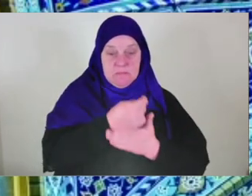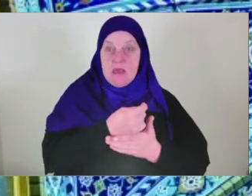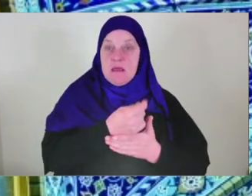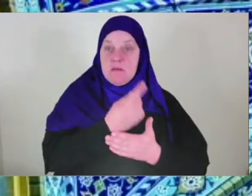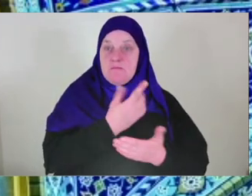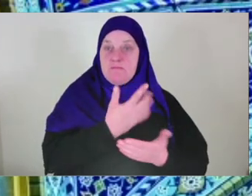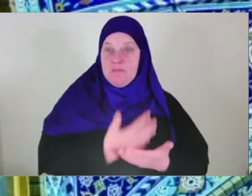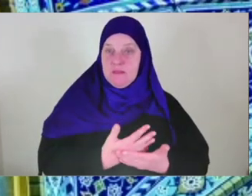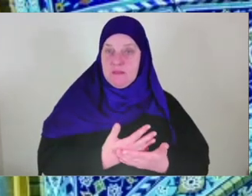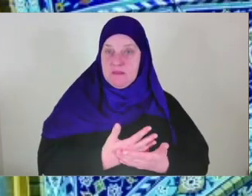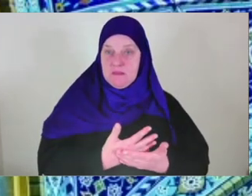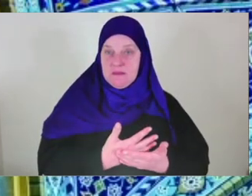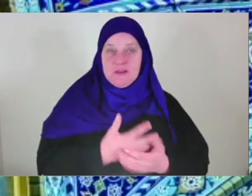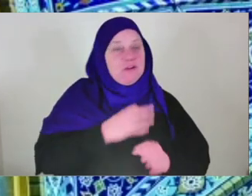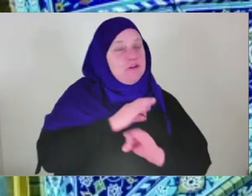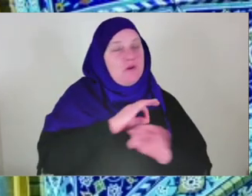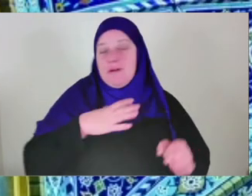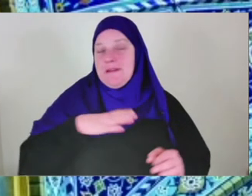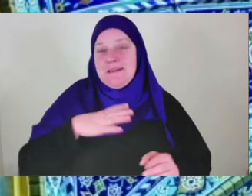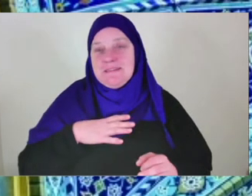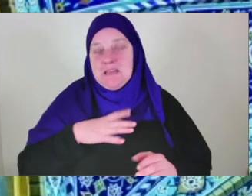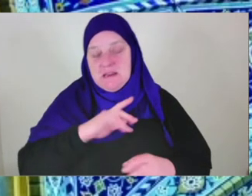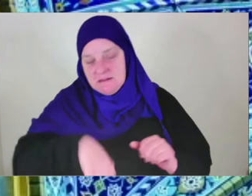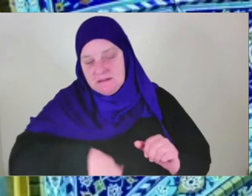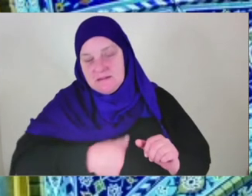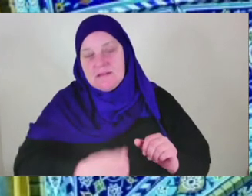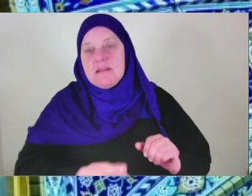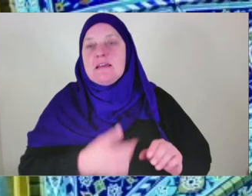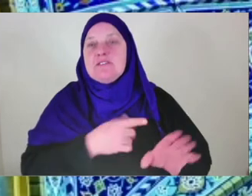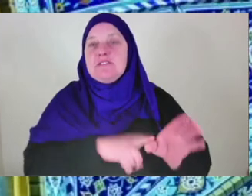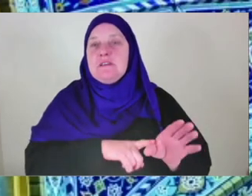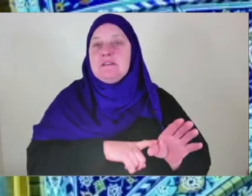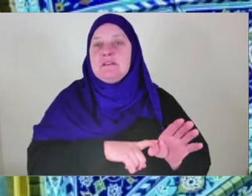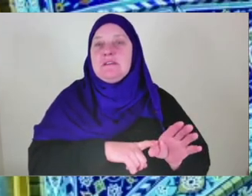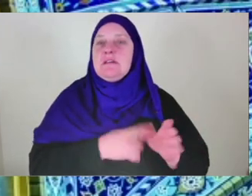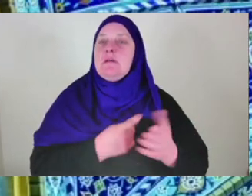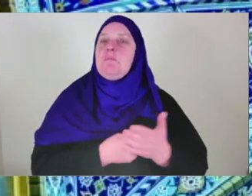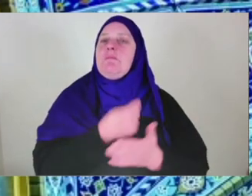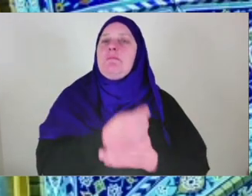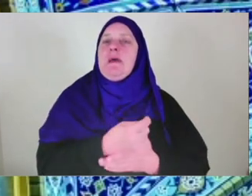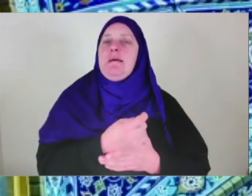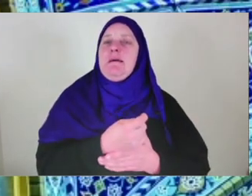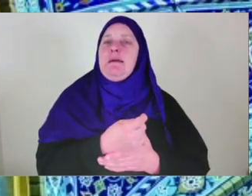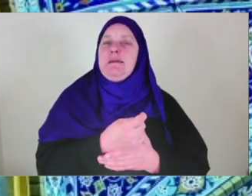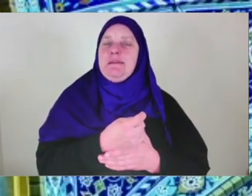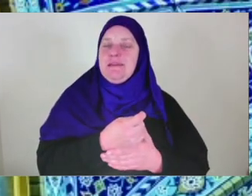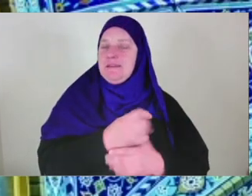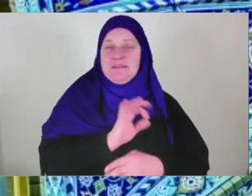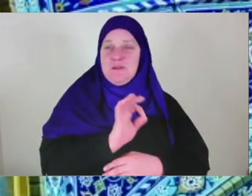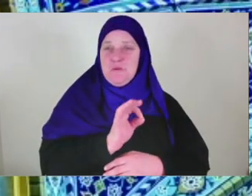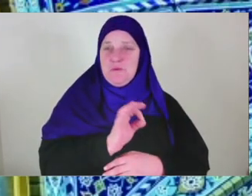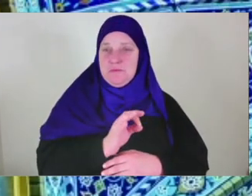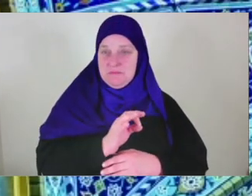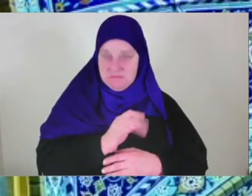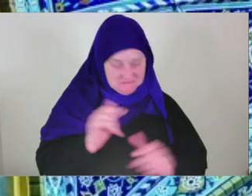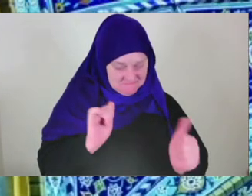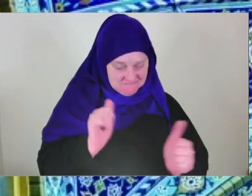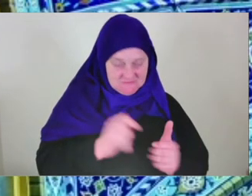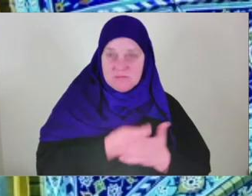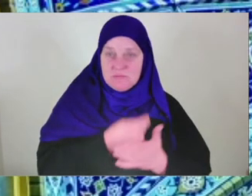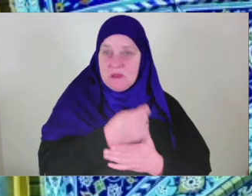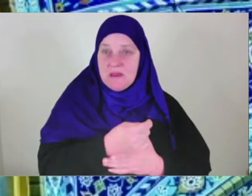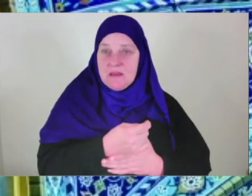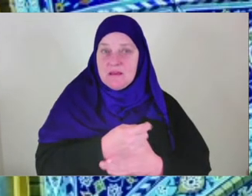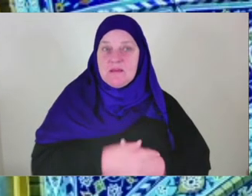it. Next year, again, something comes up, you can add to it as well. Over the years, your saving will be as much as you need